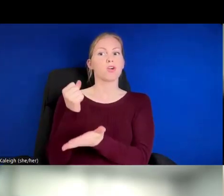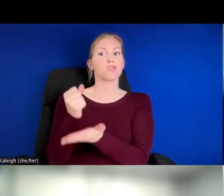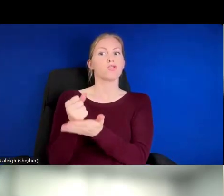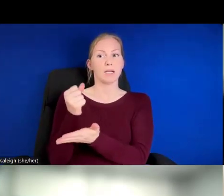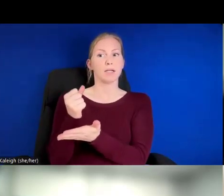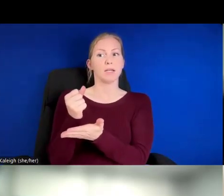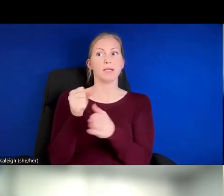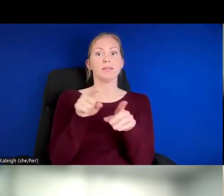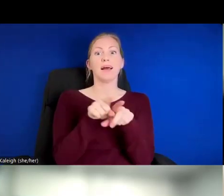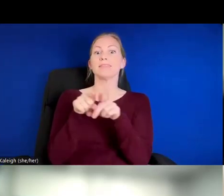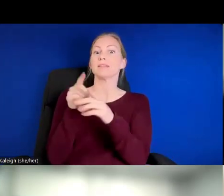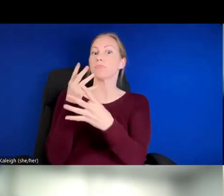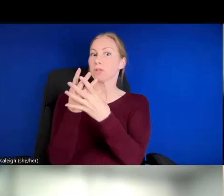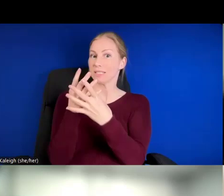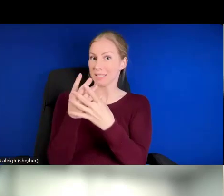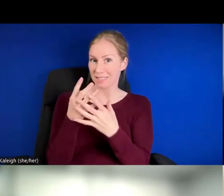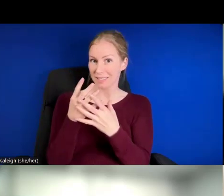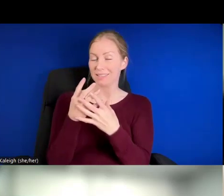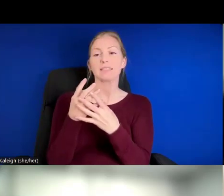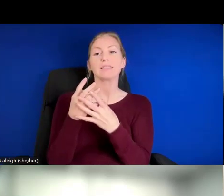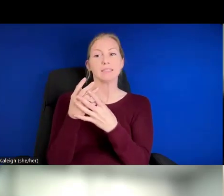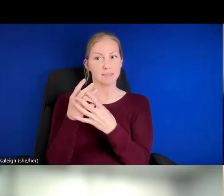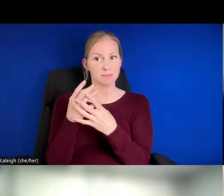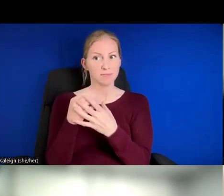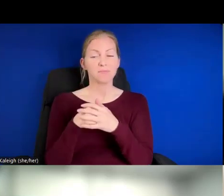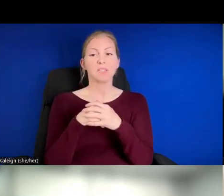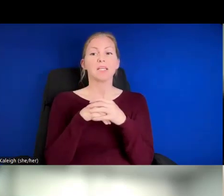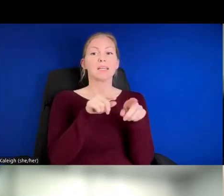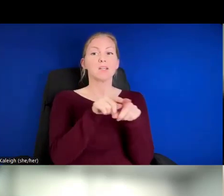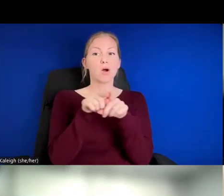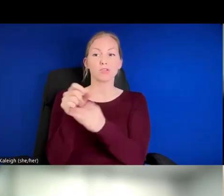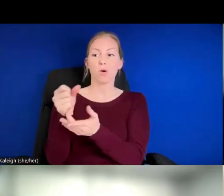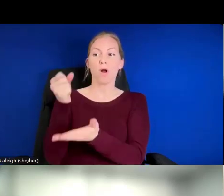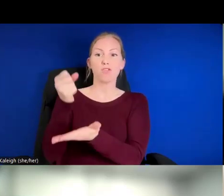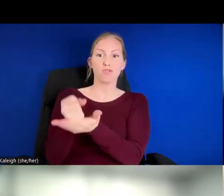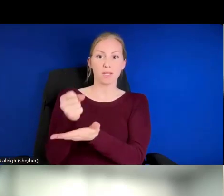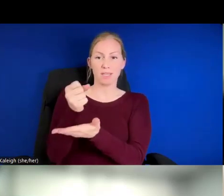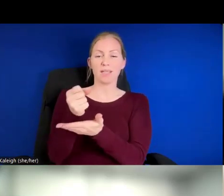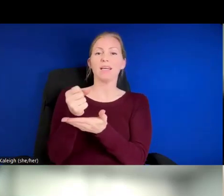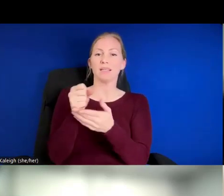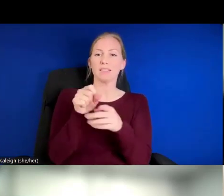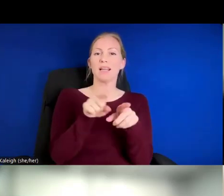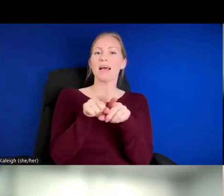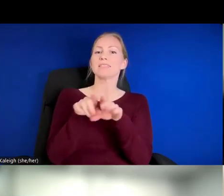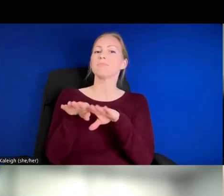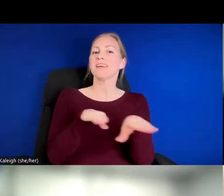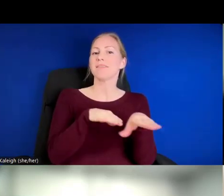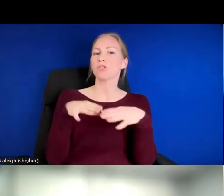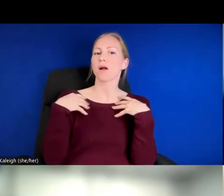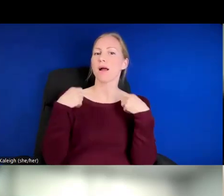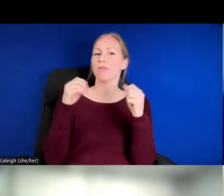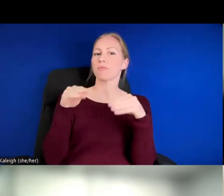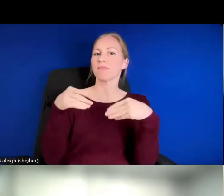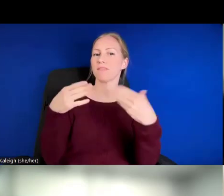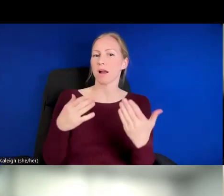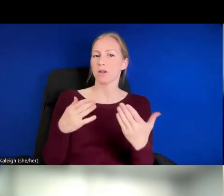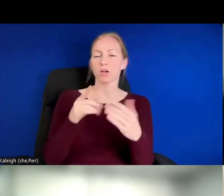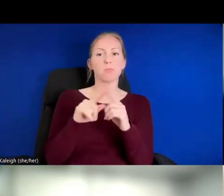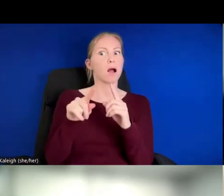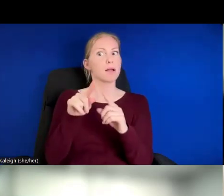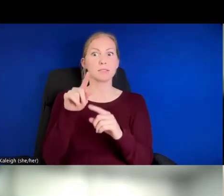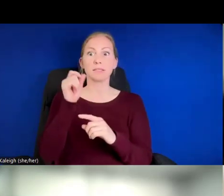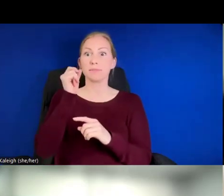as a prison, and it's also accredited as a behavioral health provider. It is not